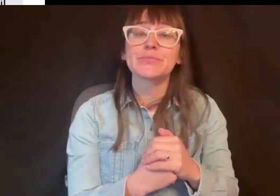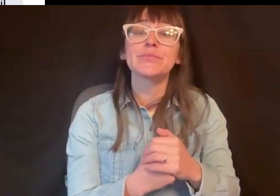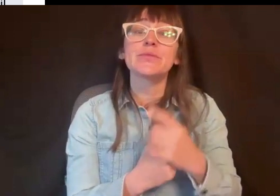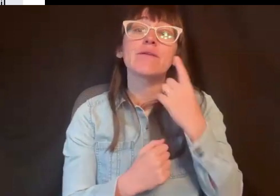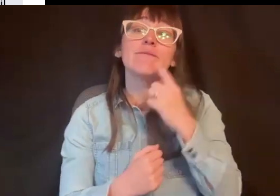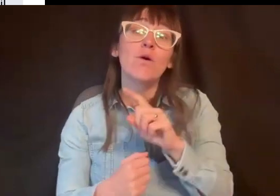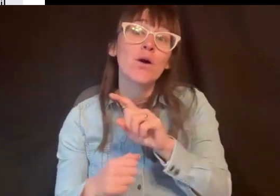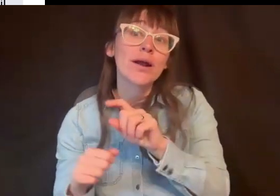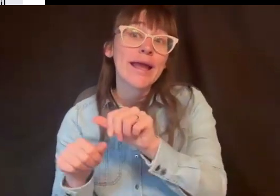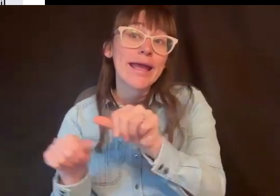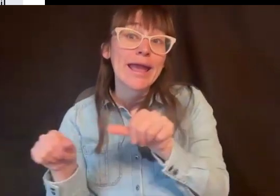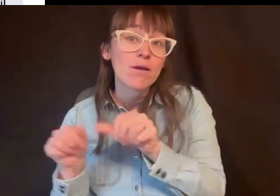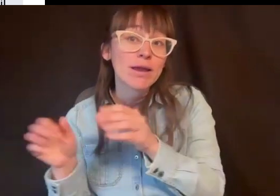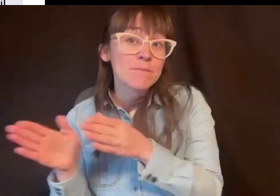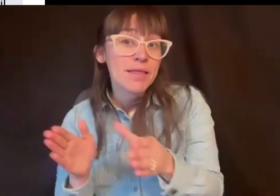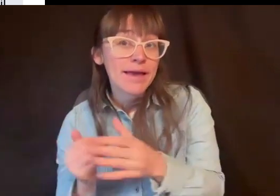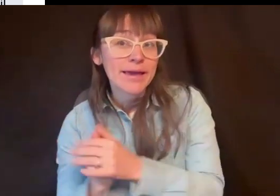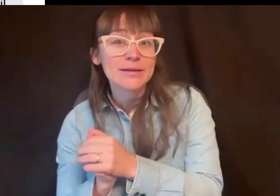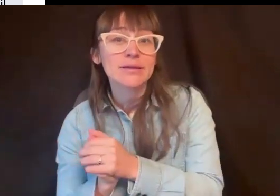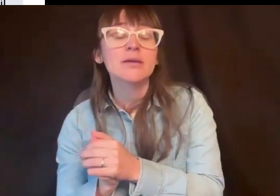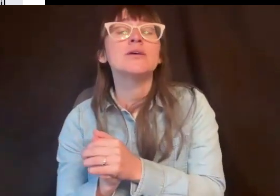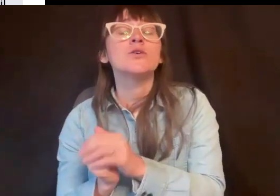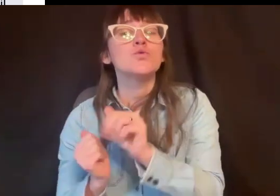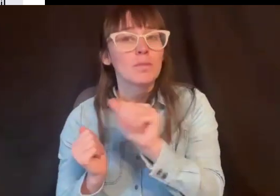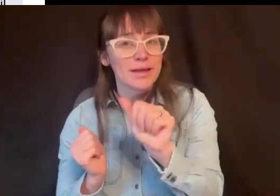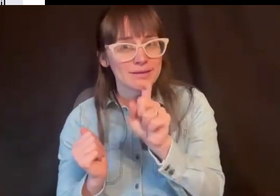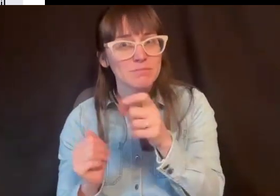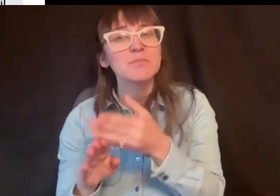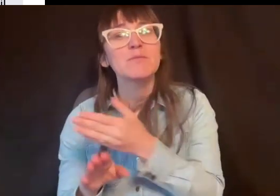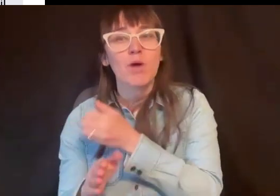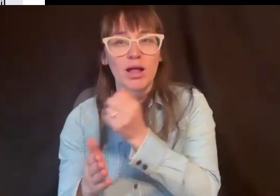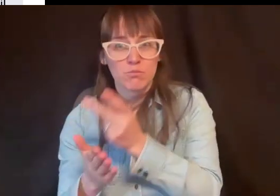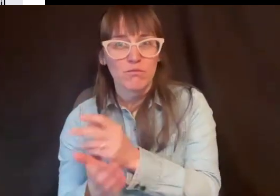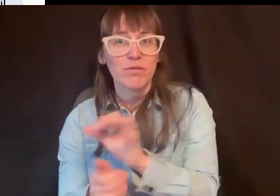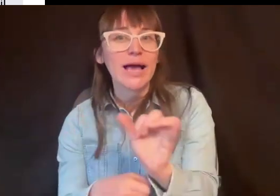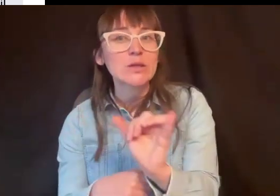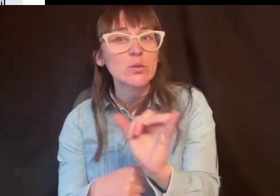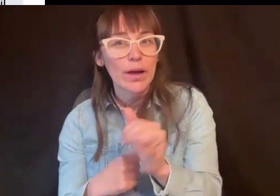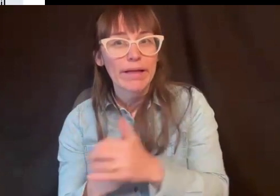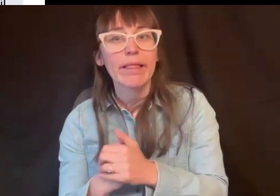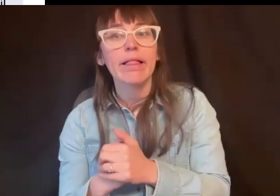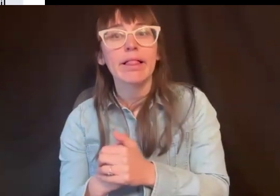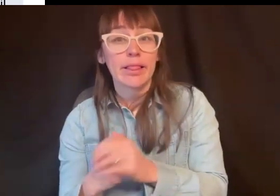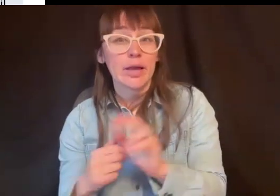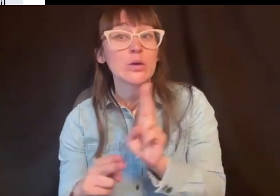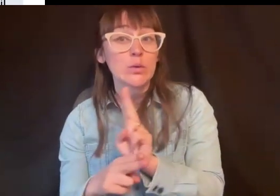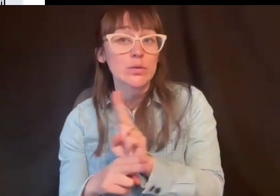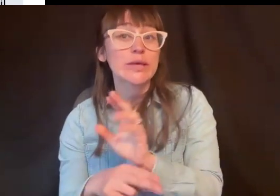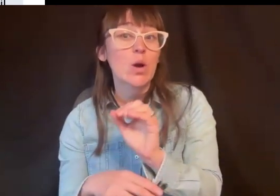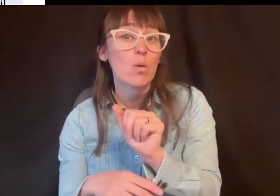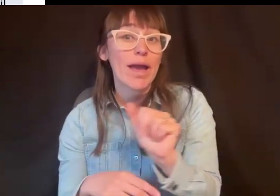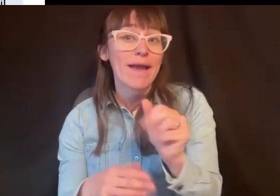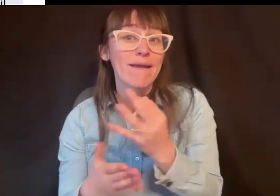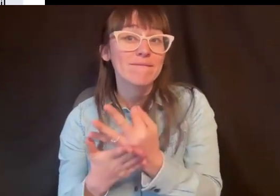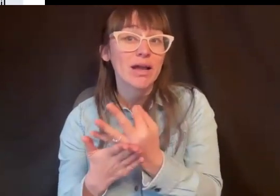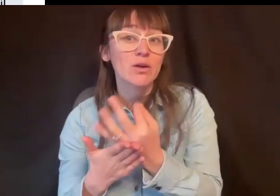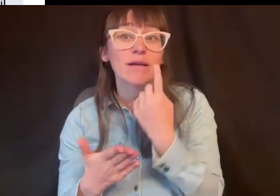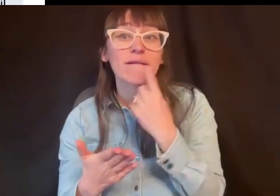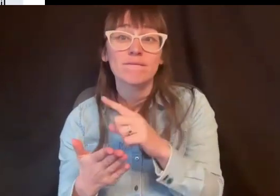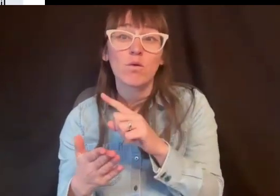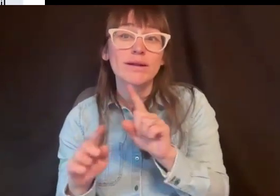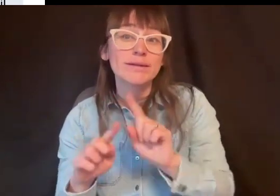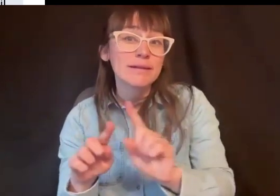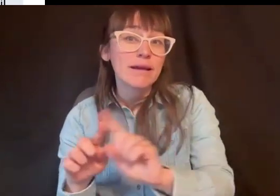plan, again, AAAs must receive prior approval through the area plan to use Old Americans Act funding to support a category of